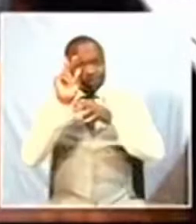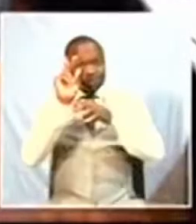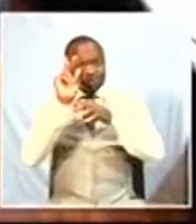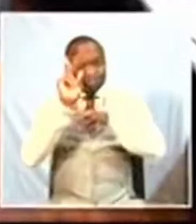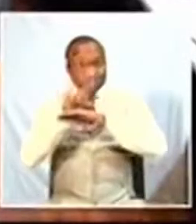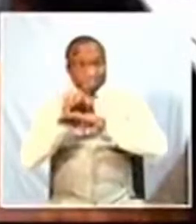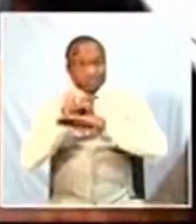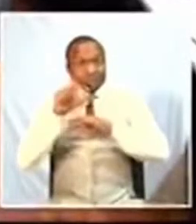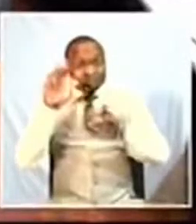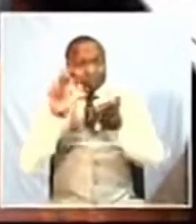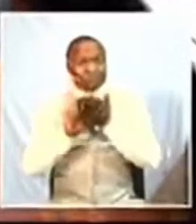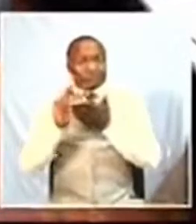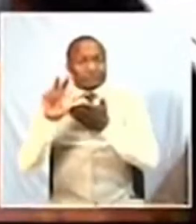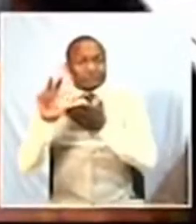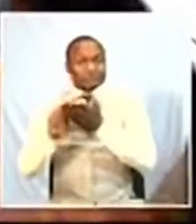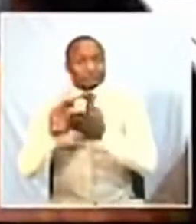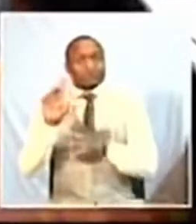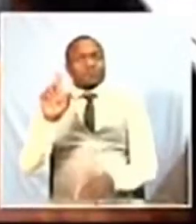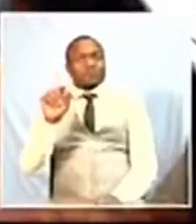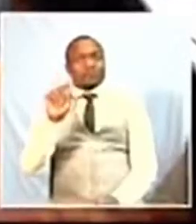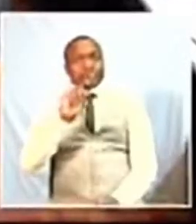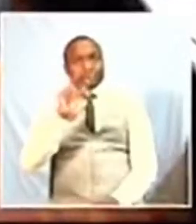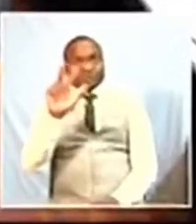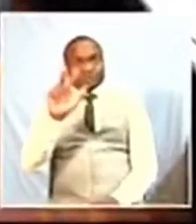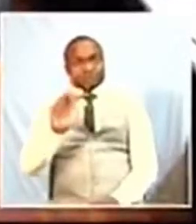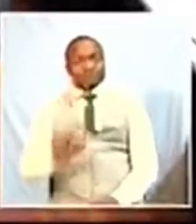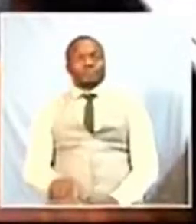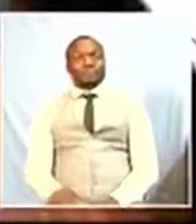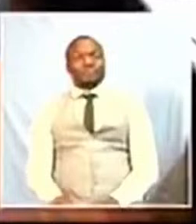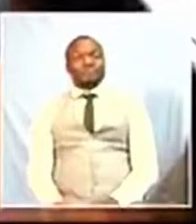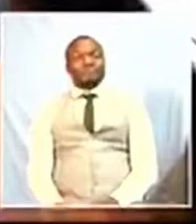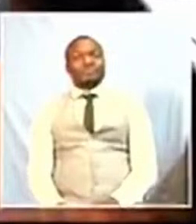approved in 2023.